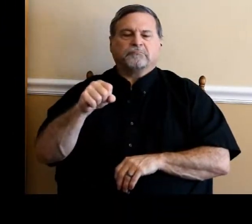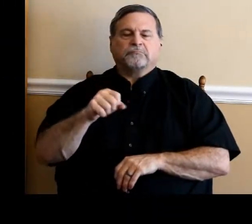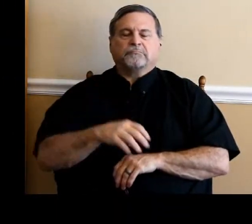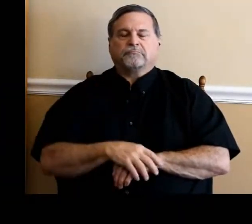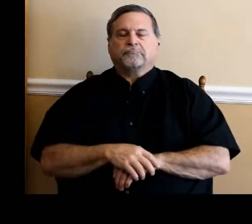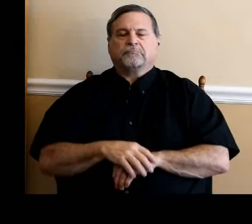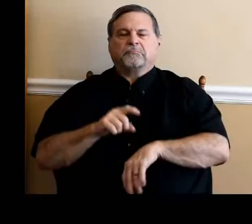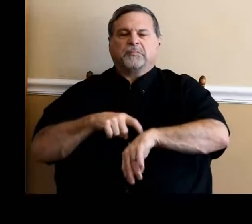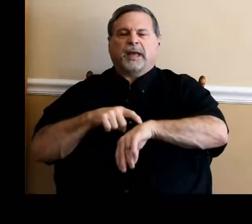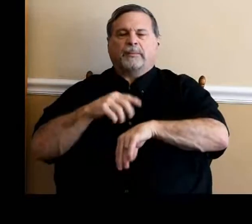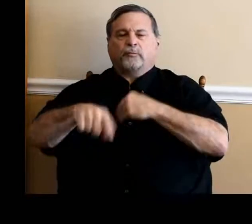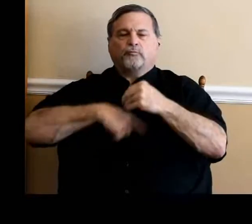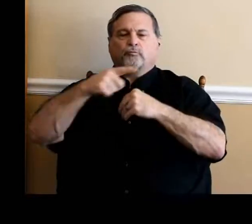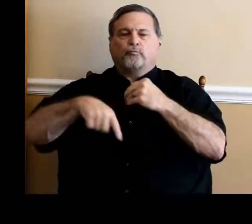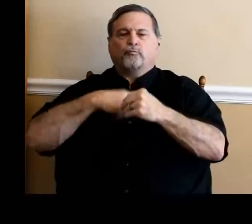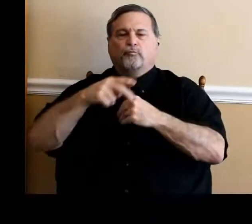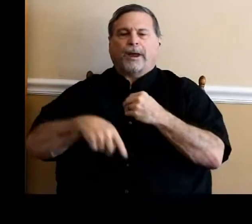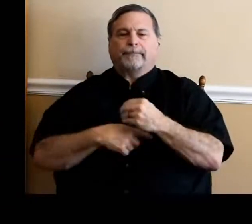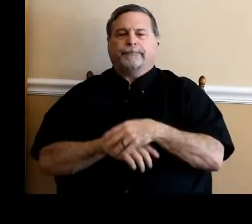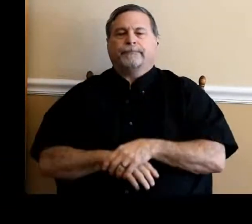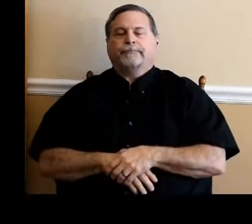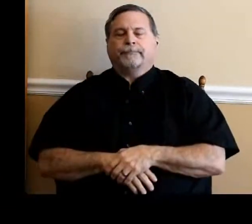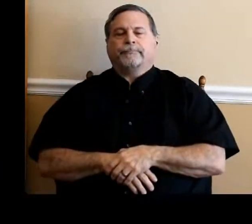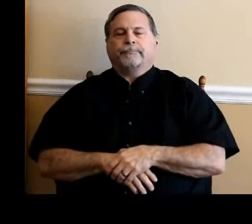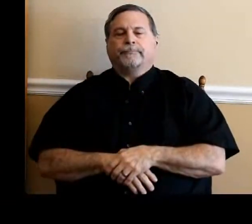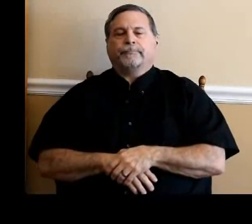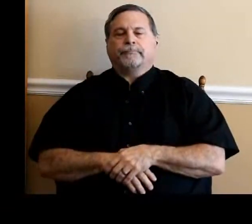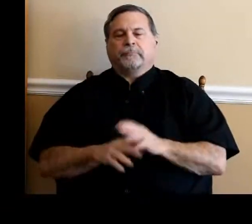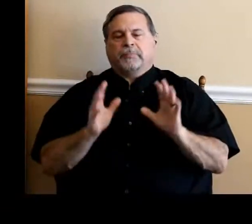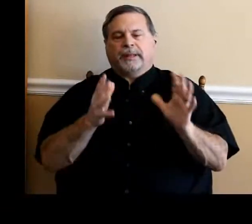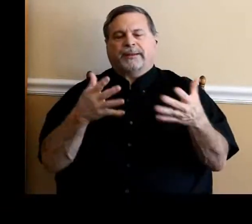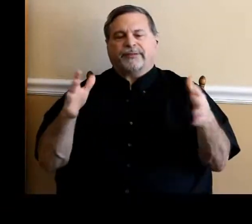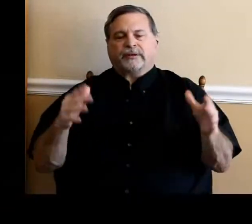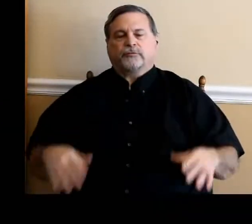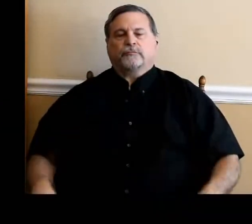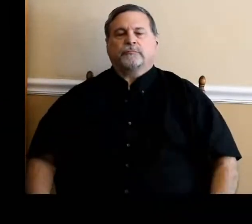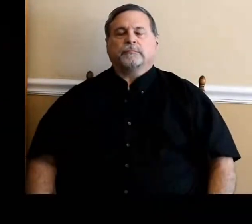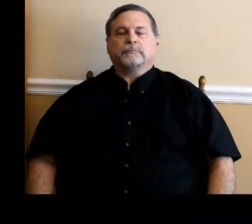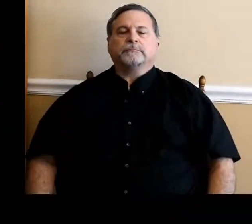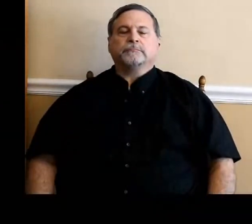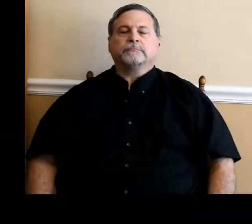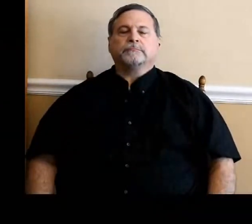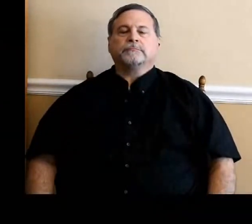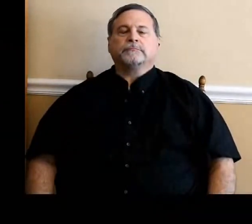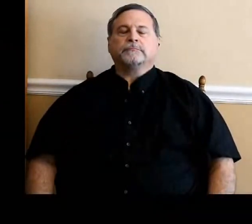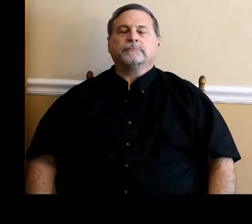Yeah. Time to wrap. Put them on, let them finish.